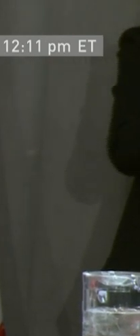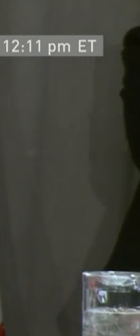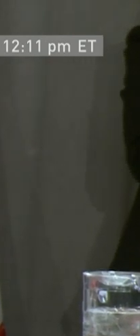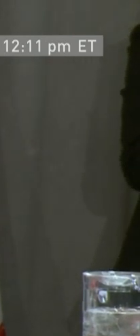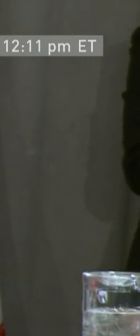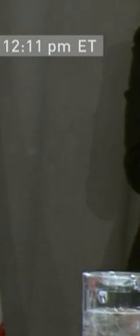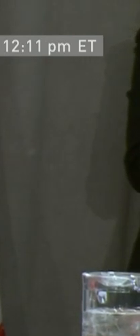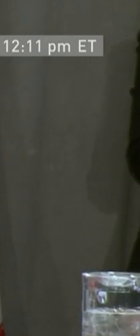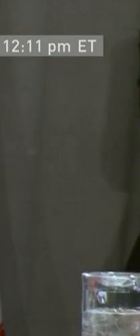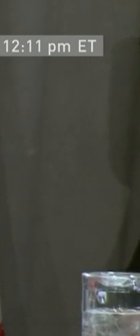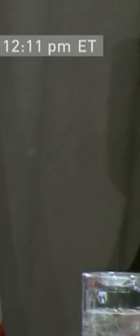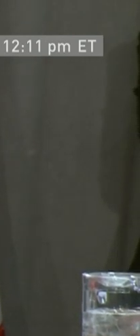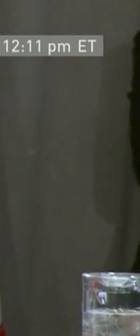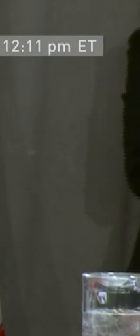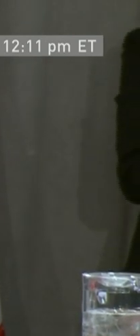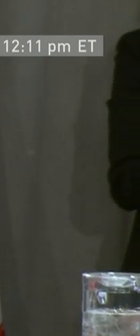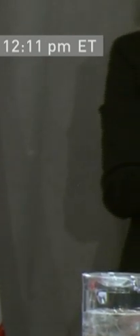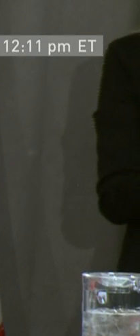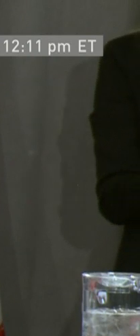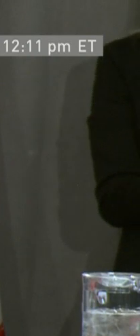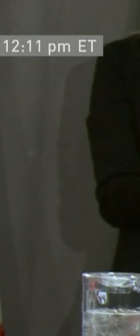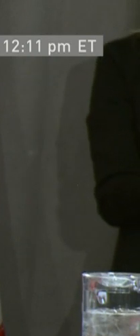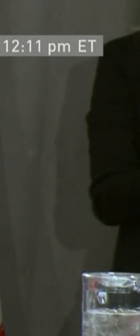our bankers acceptance